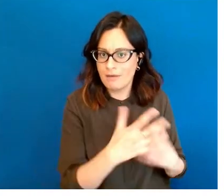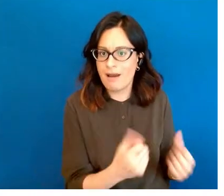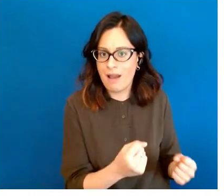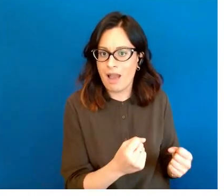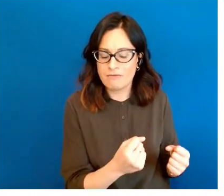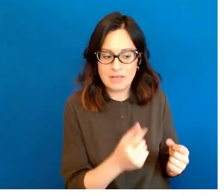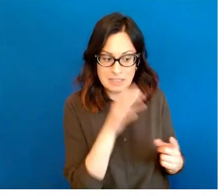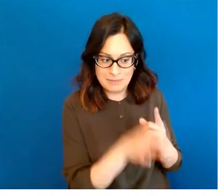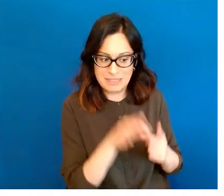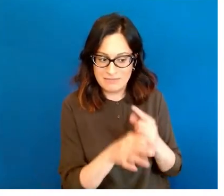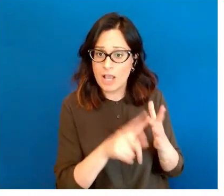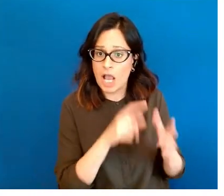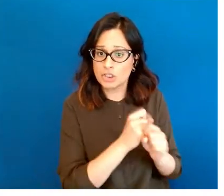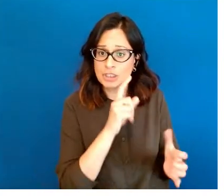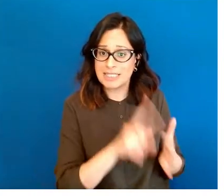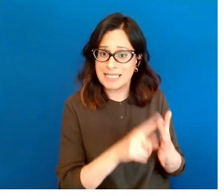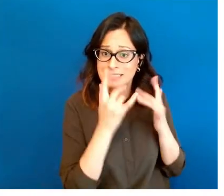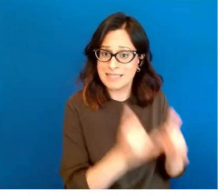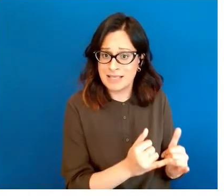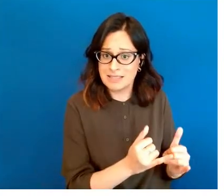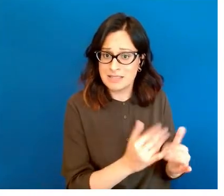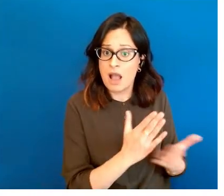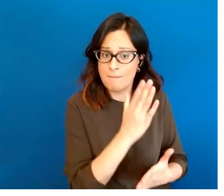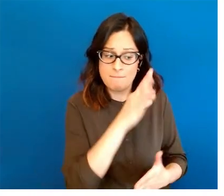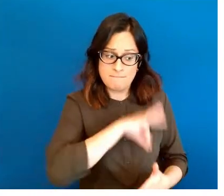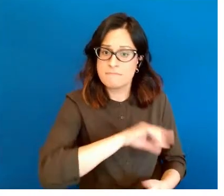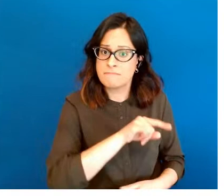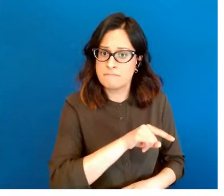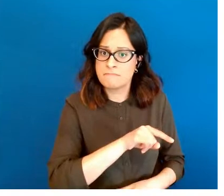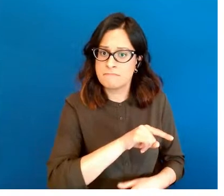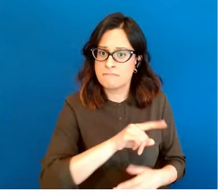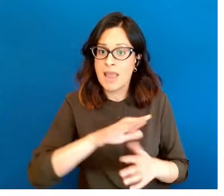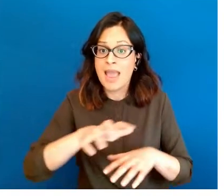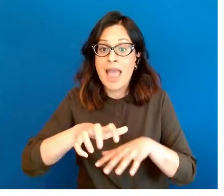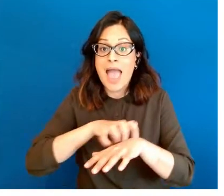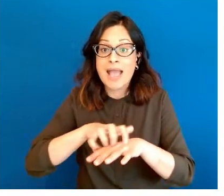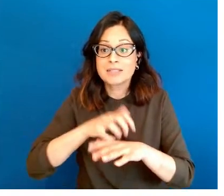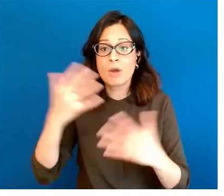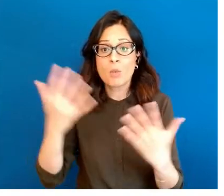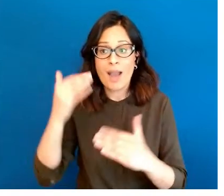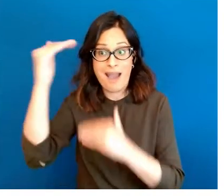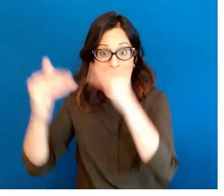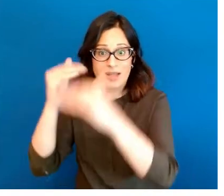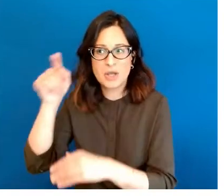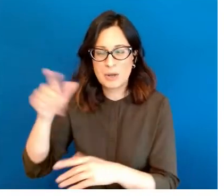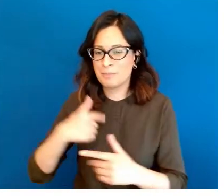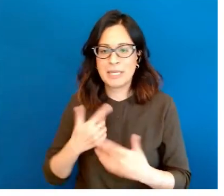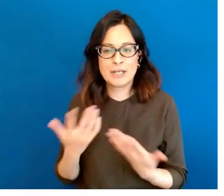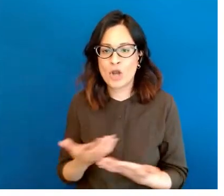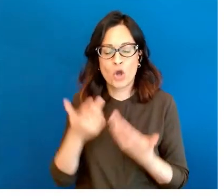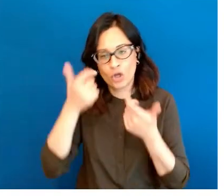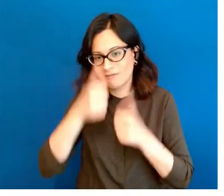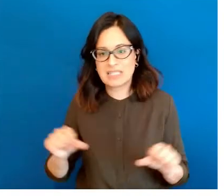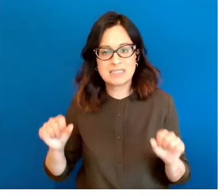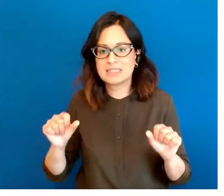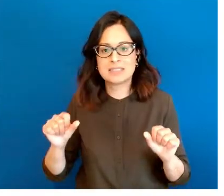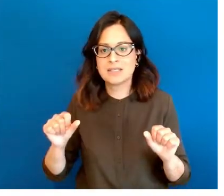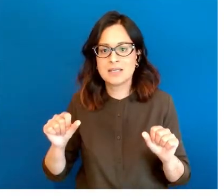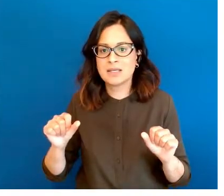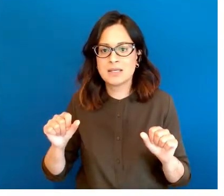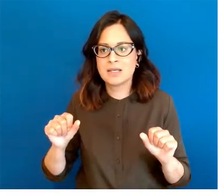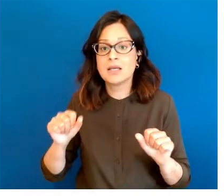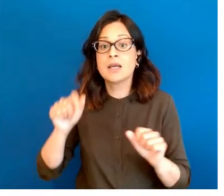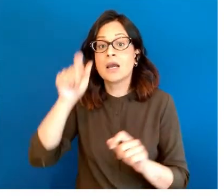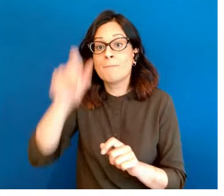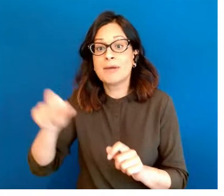specific IgE testing. In eczema routinely in adults, I'm not convinced there's a benefit unless the patient has a strong